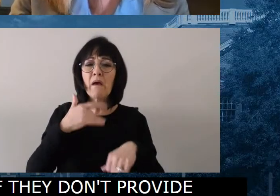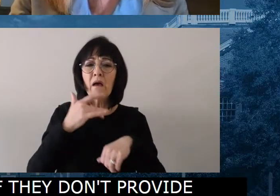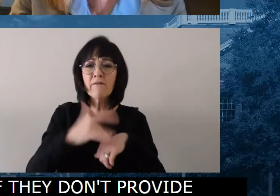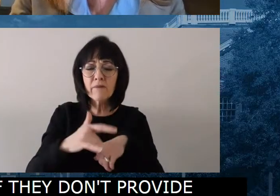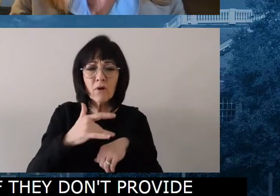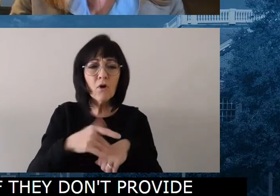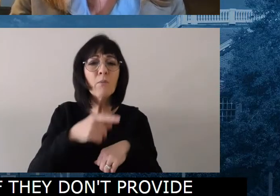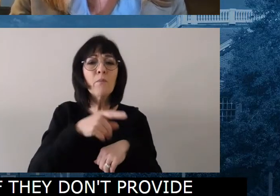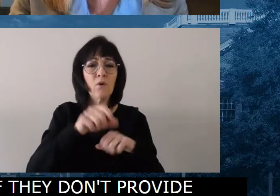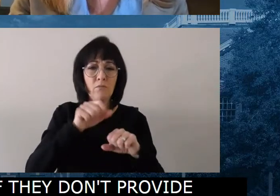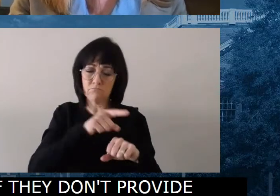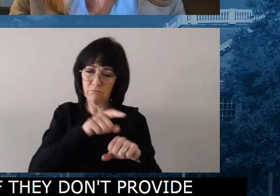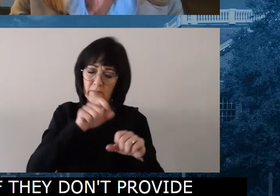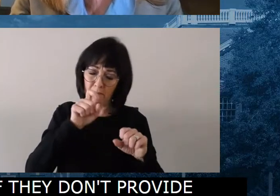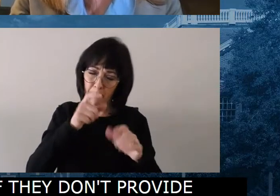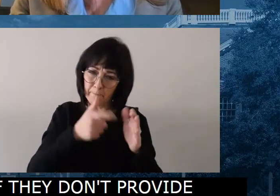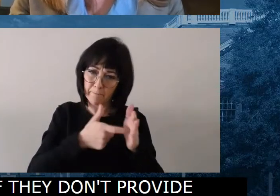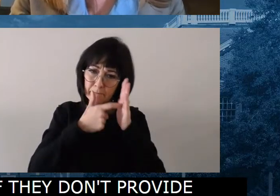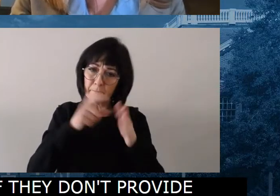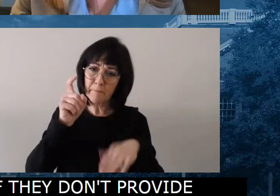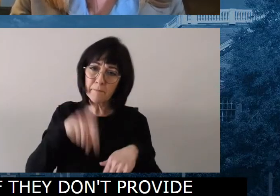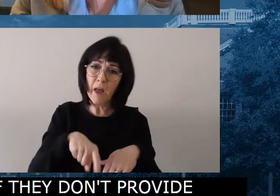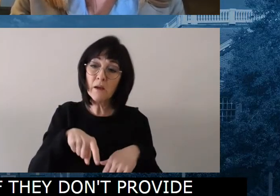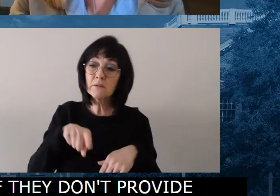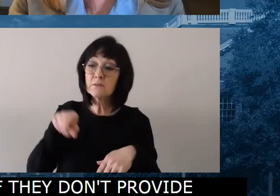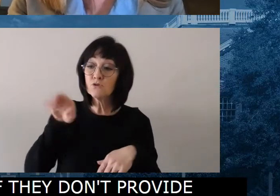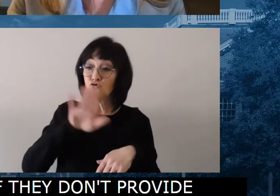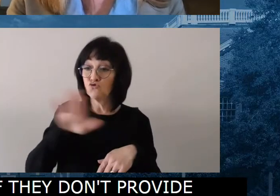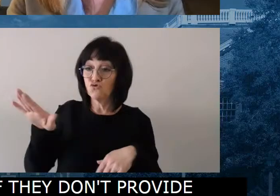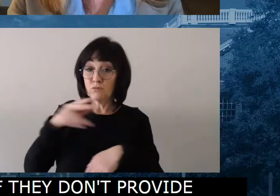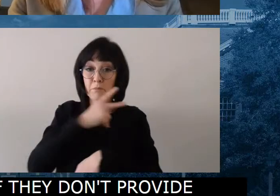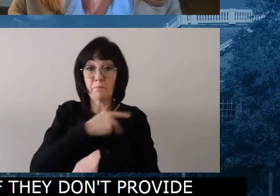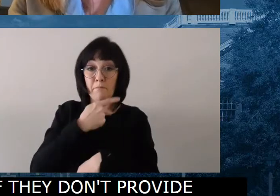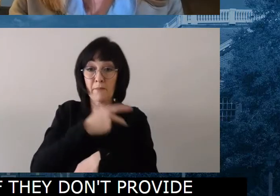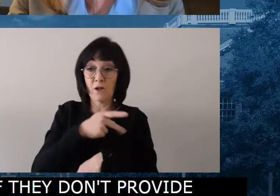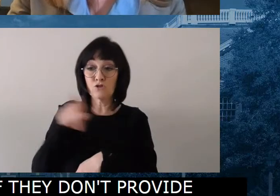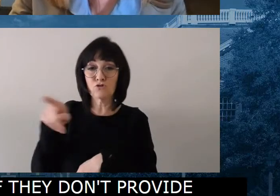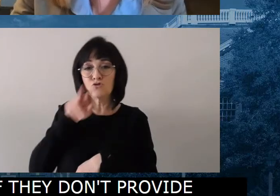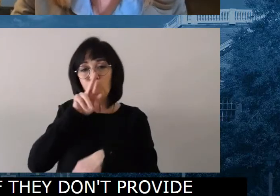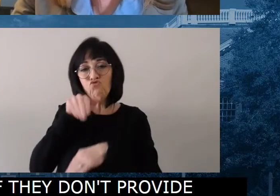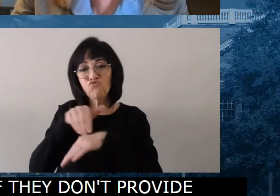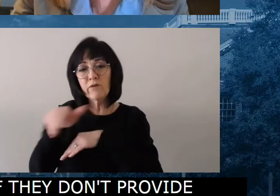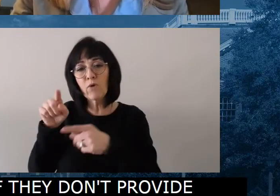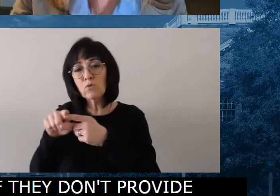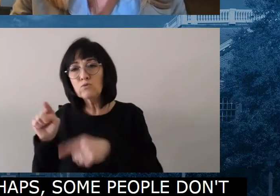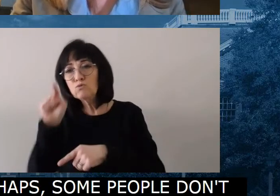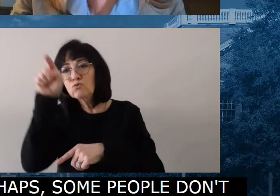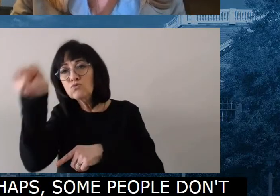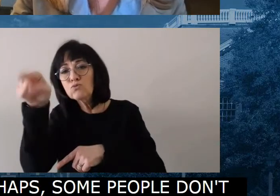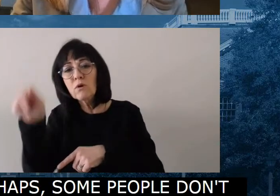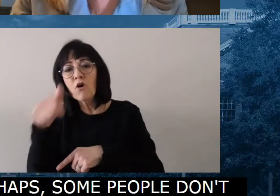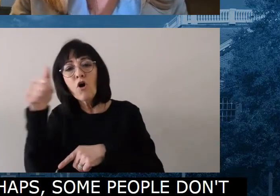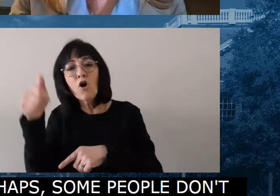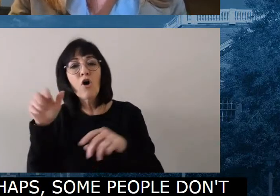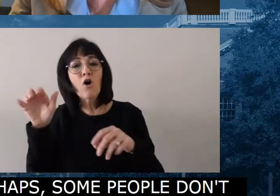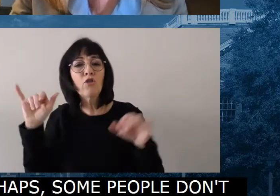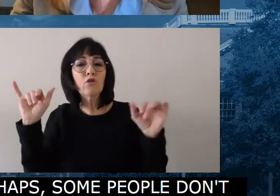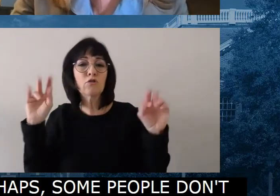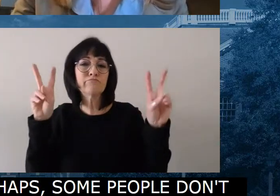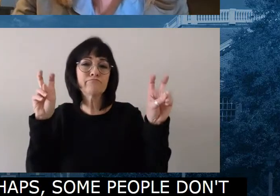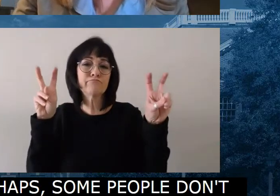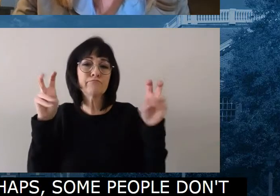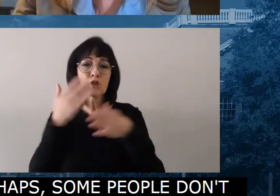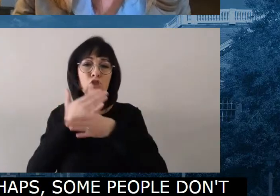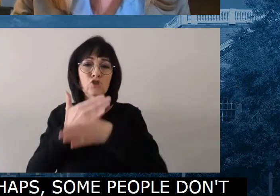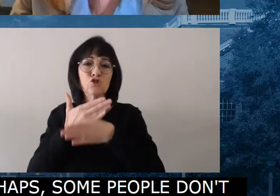emails. I know that Dr. Hong and Dr. Pescatore have a meeting with many providers